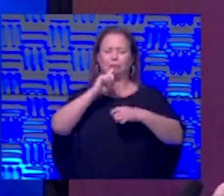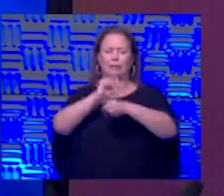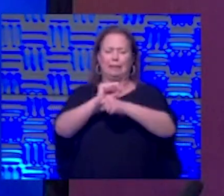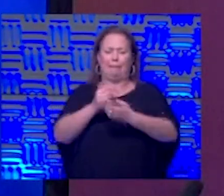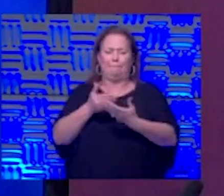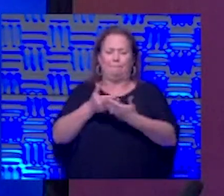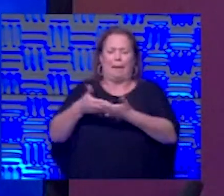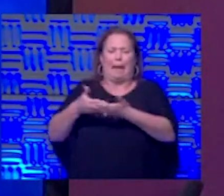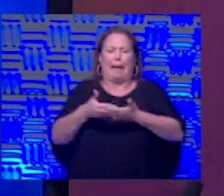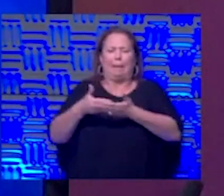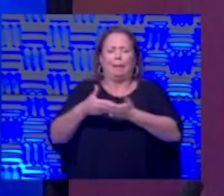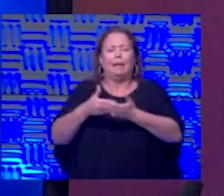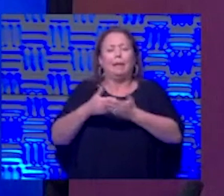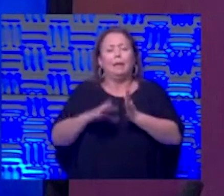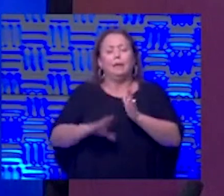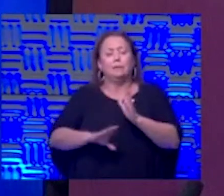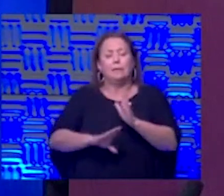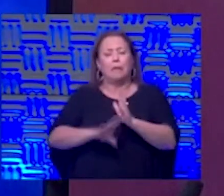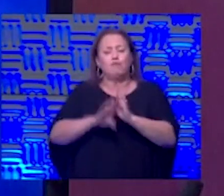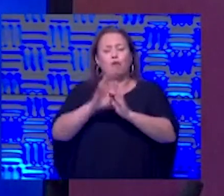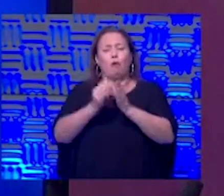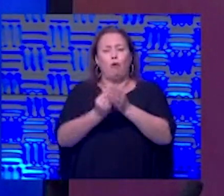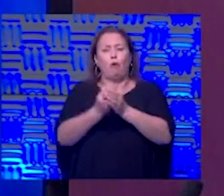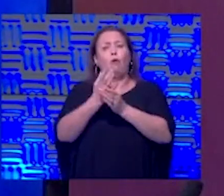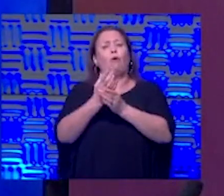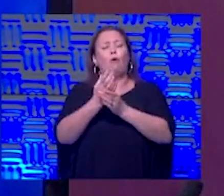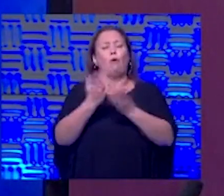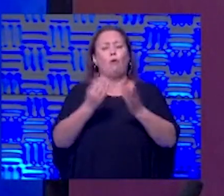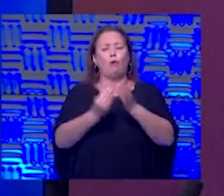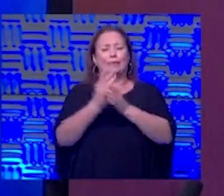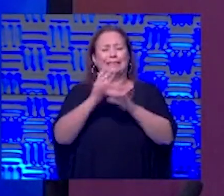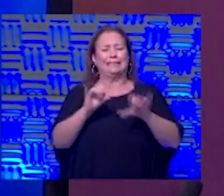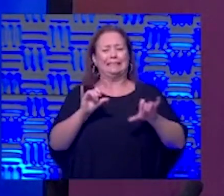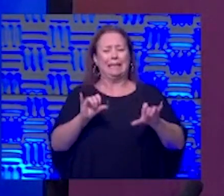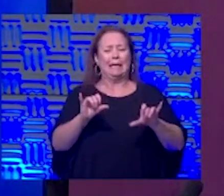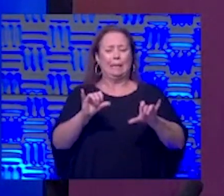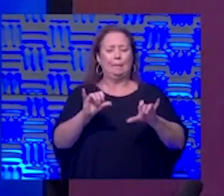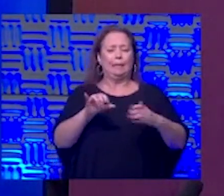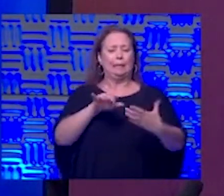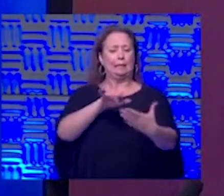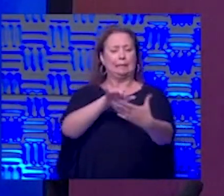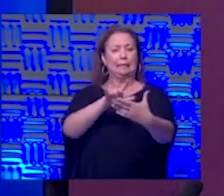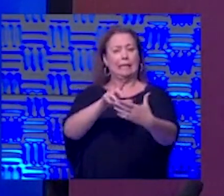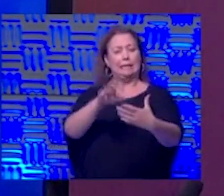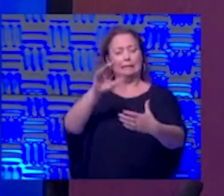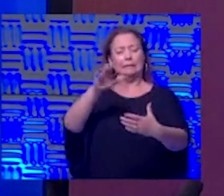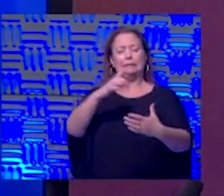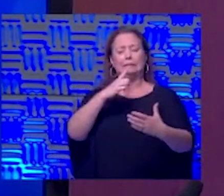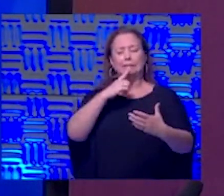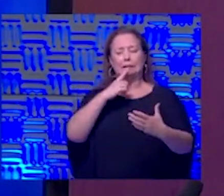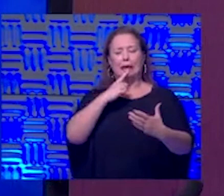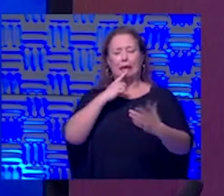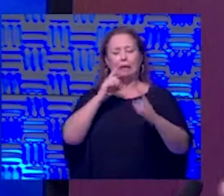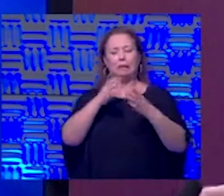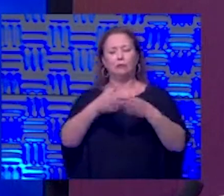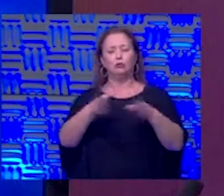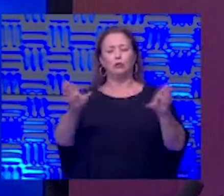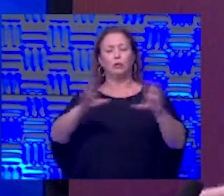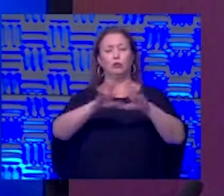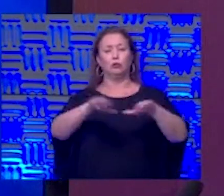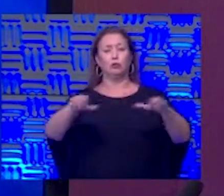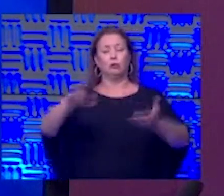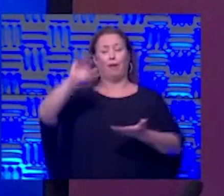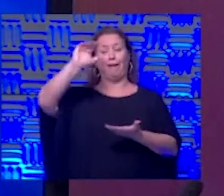phase. As they get older, I think it's this, the same things. That the studies do seem to suggest overall that children